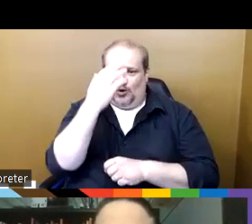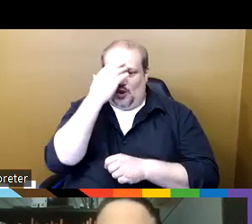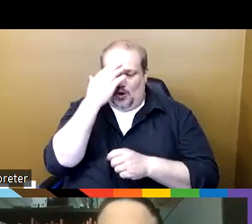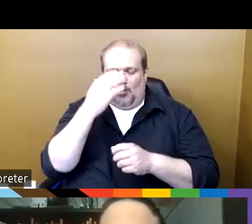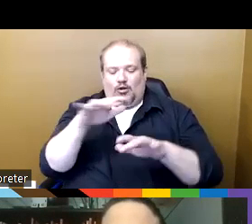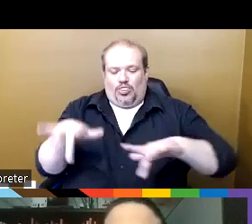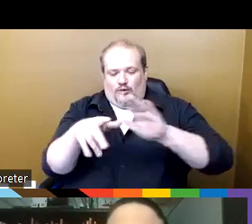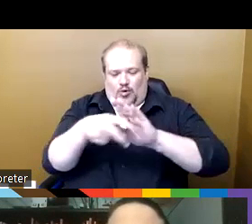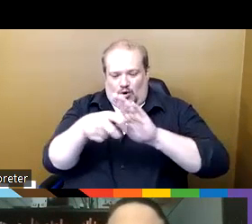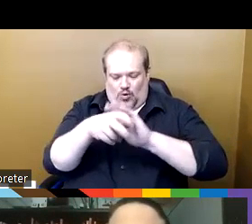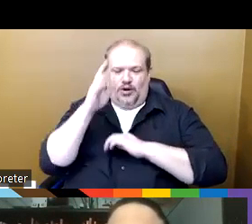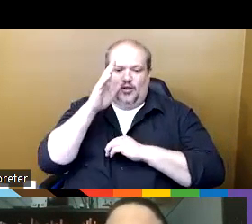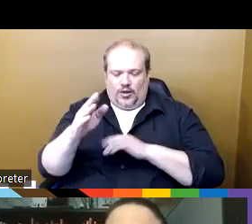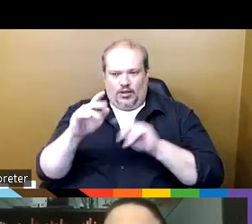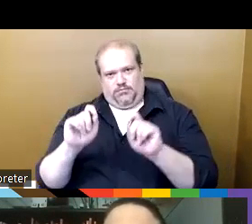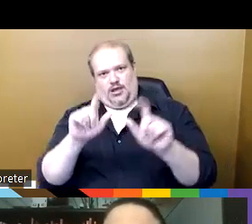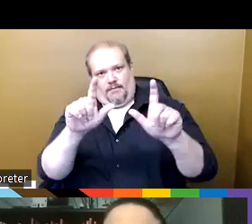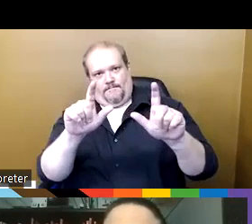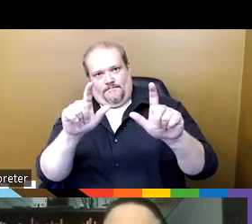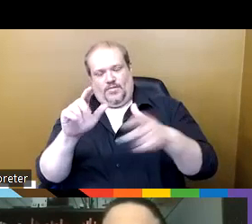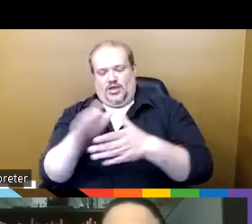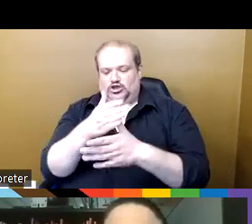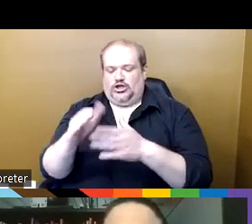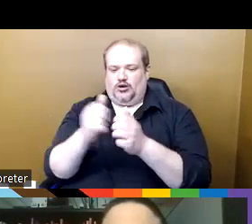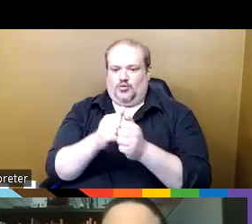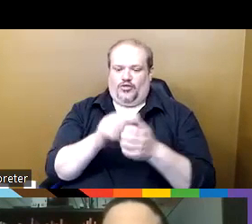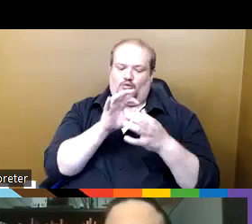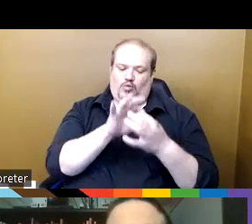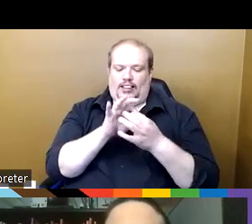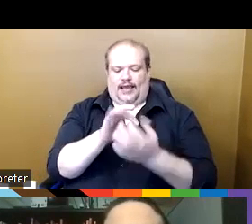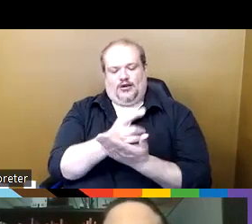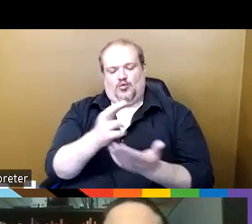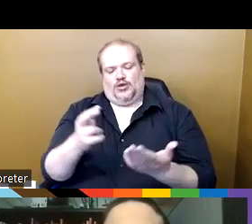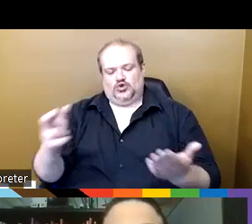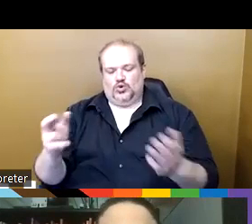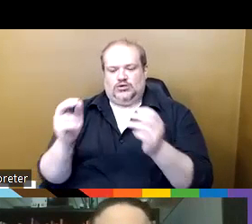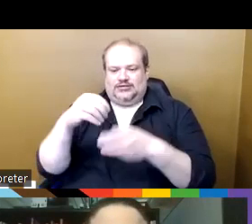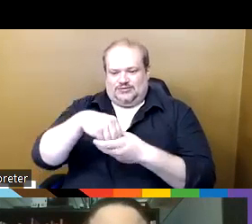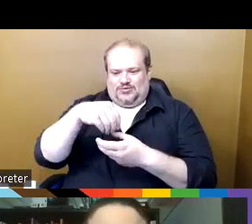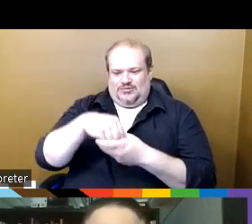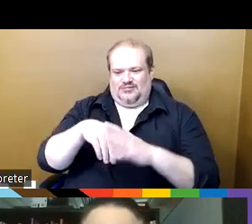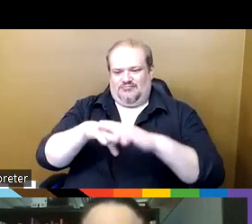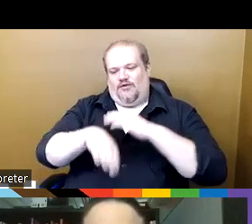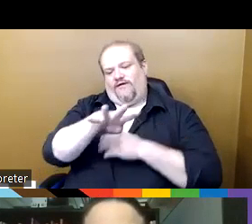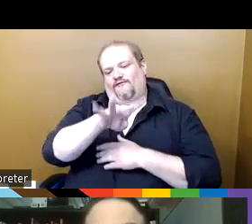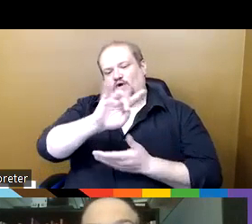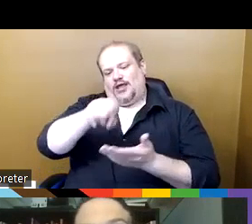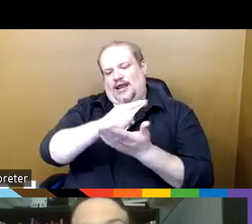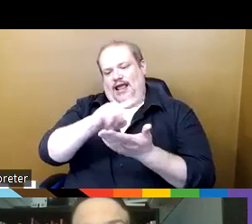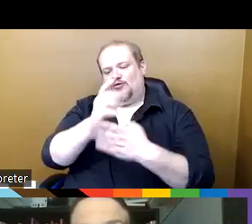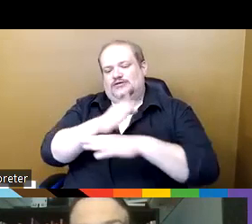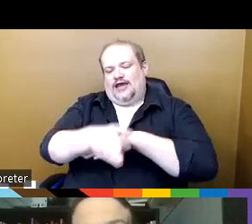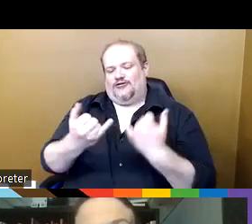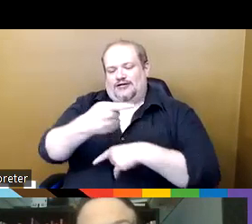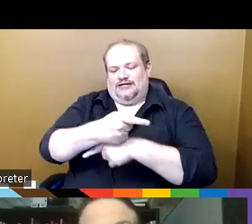the recording will be up and shared with related resources within 48 hours of the close of today's session, and that